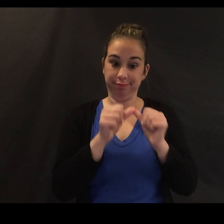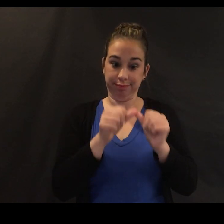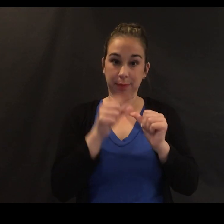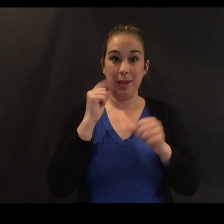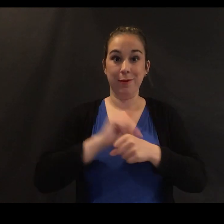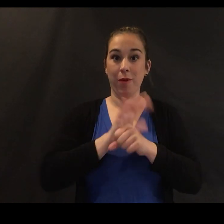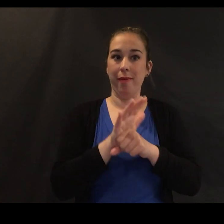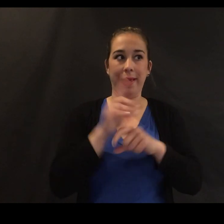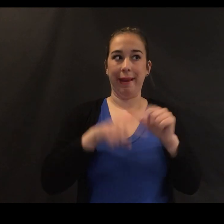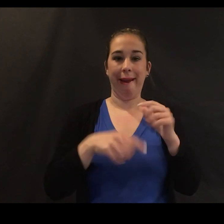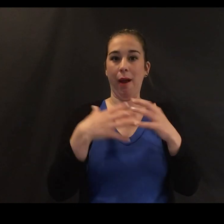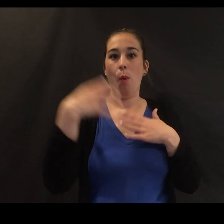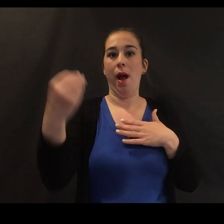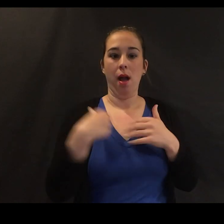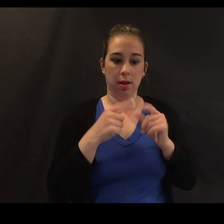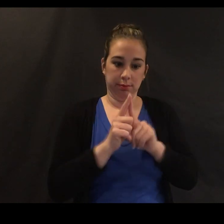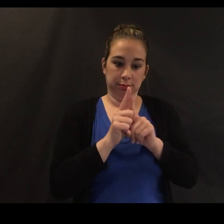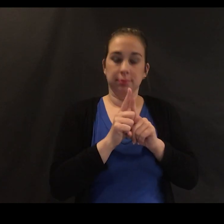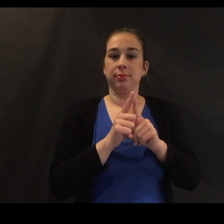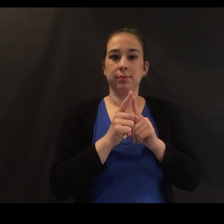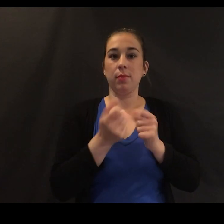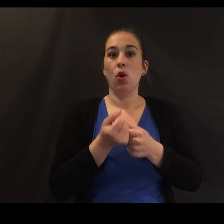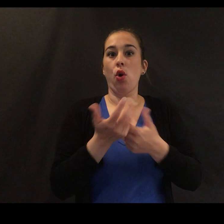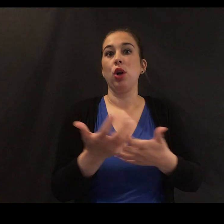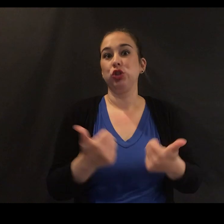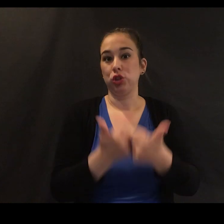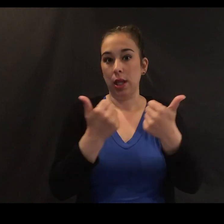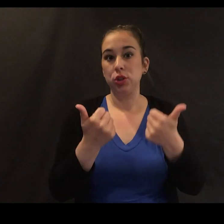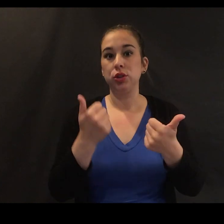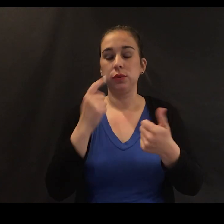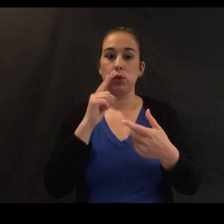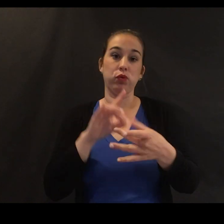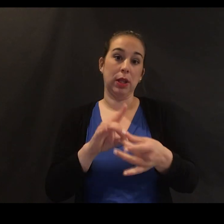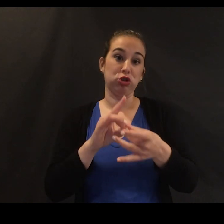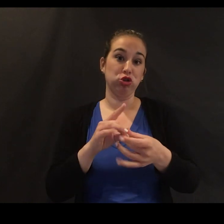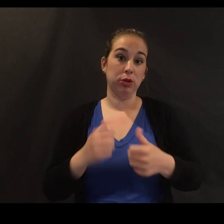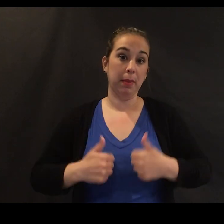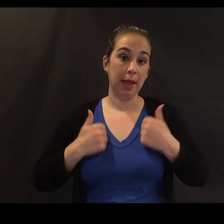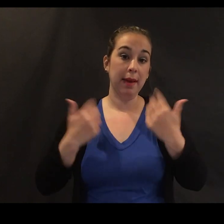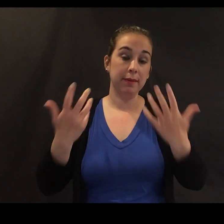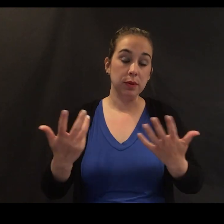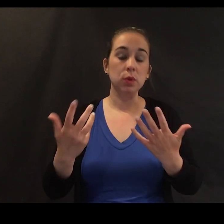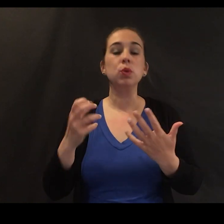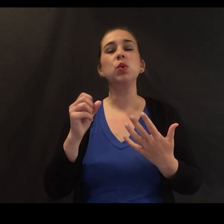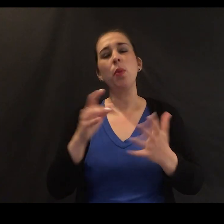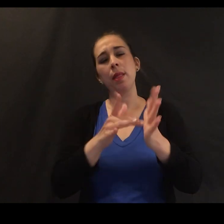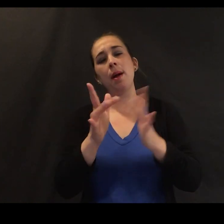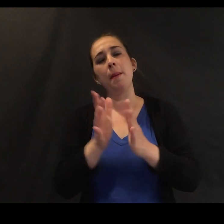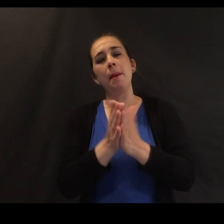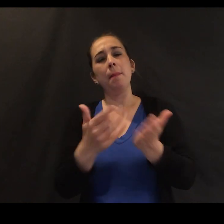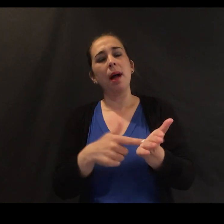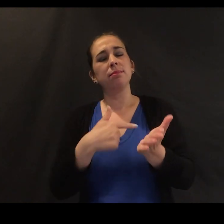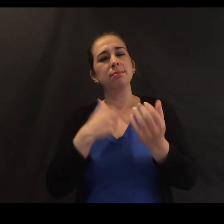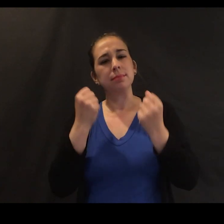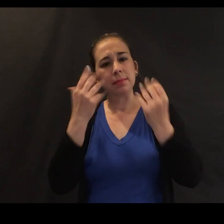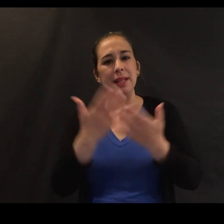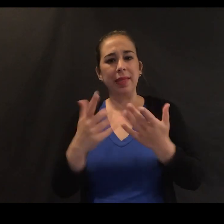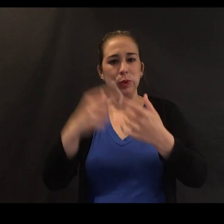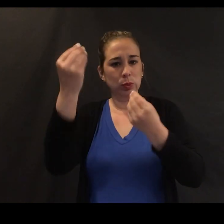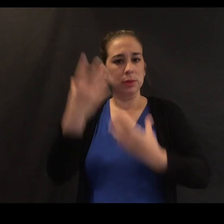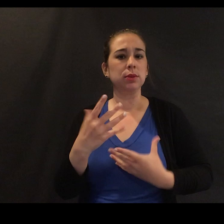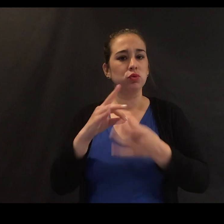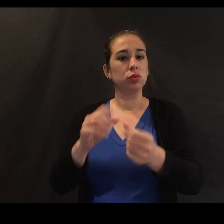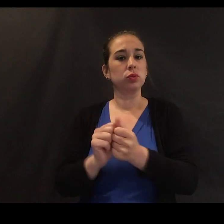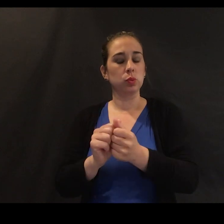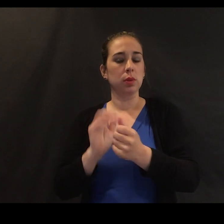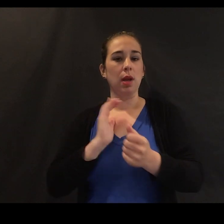of people has challenged us in a variety of ways in terms of relationship life. And the Bible has a lot to say to us about our relationships,